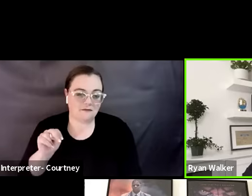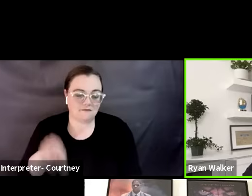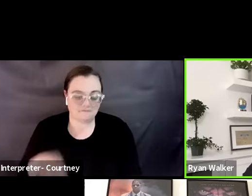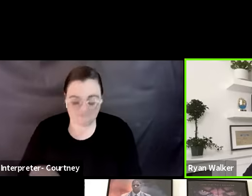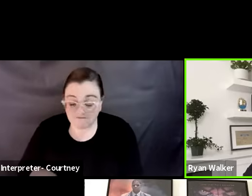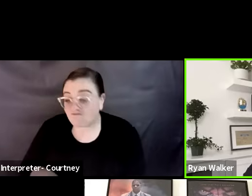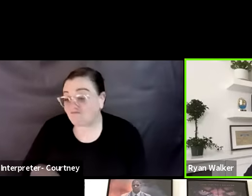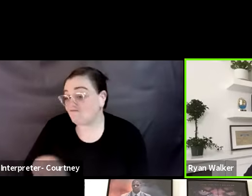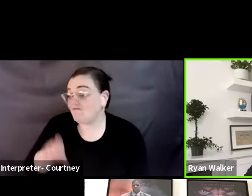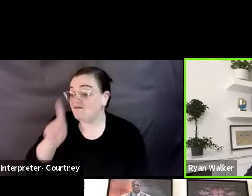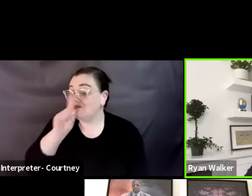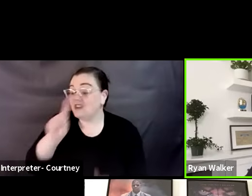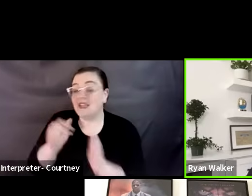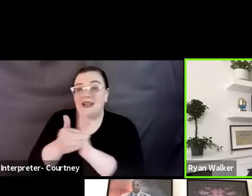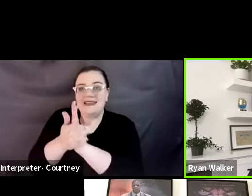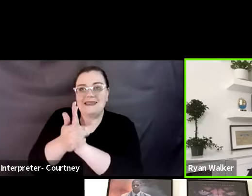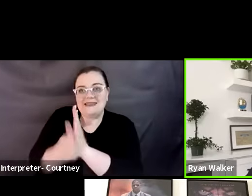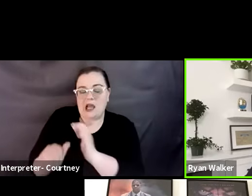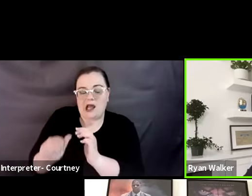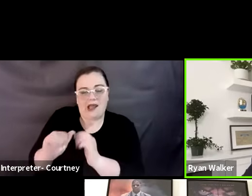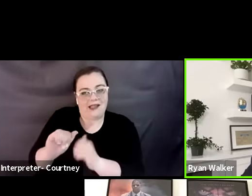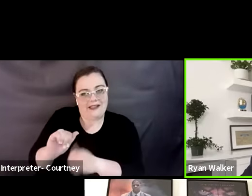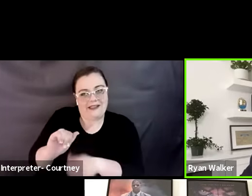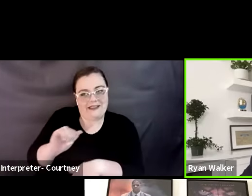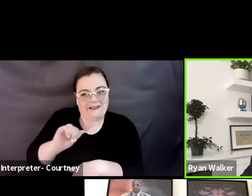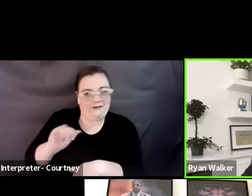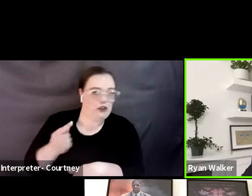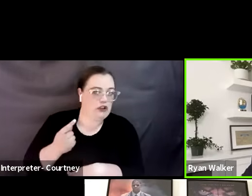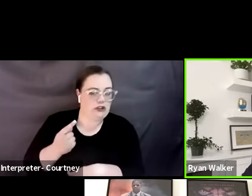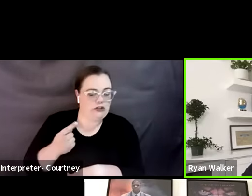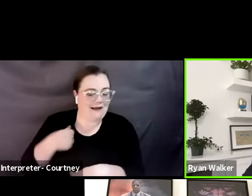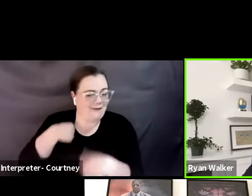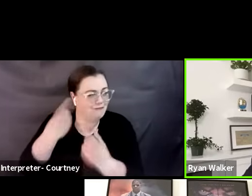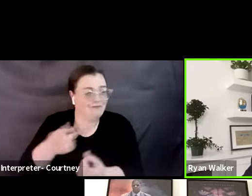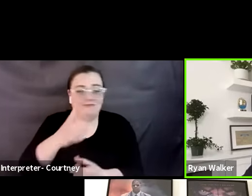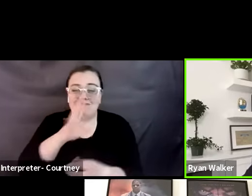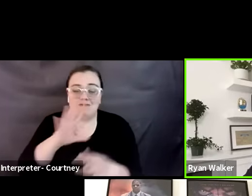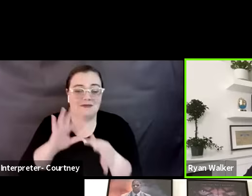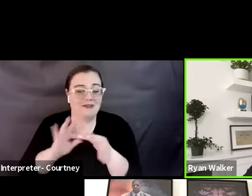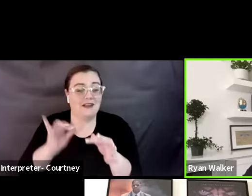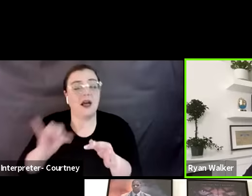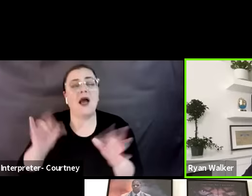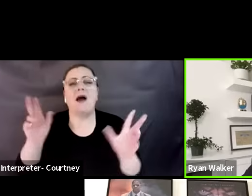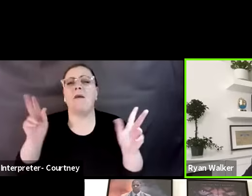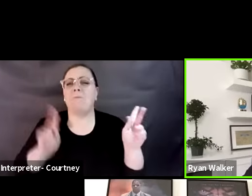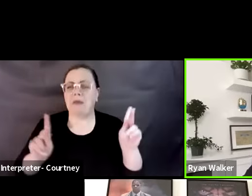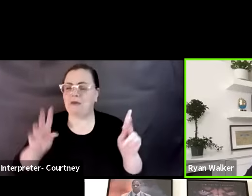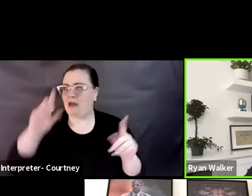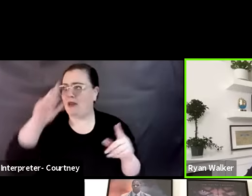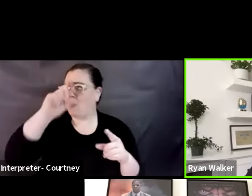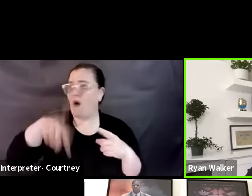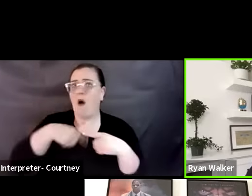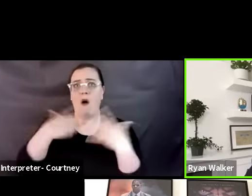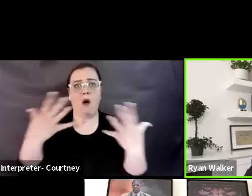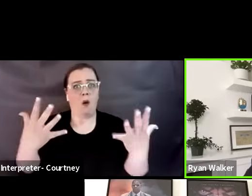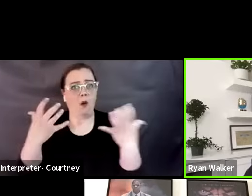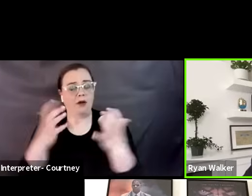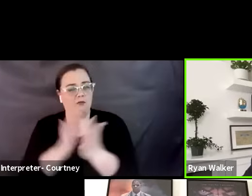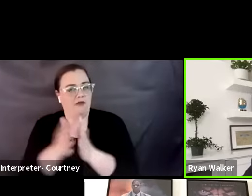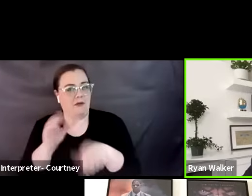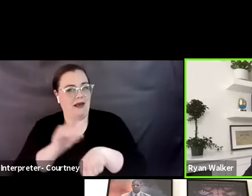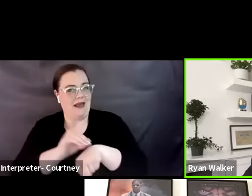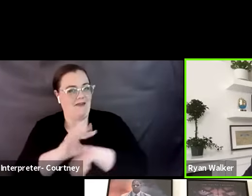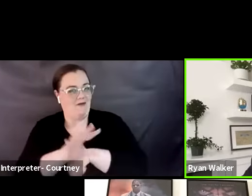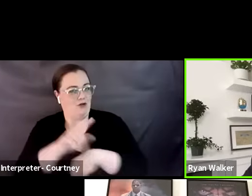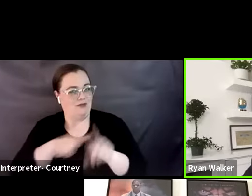that resonates with many watching here, beating sweat, thinking about being an influencer. One thing, Angela, we've spoken about in